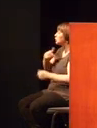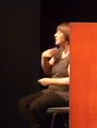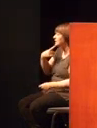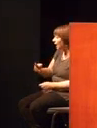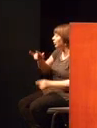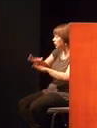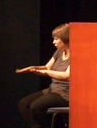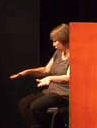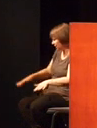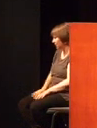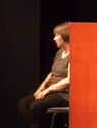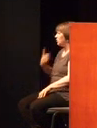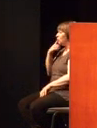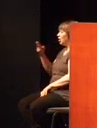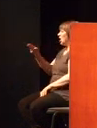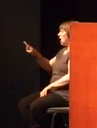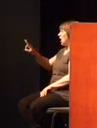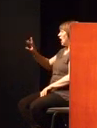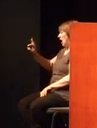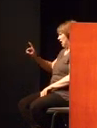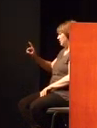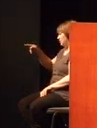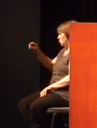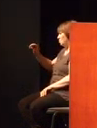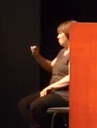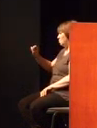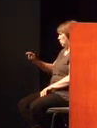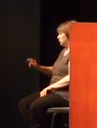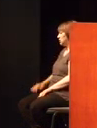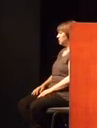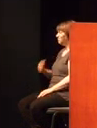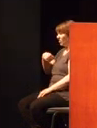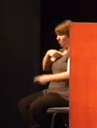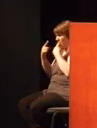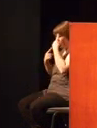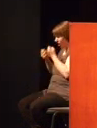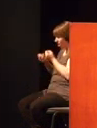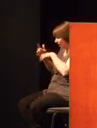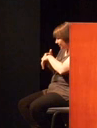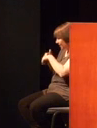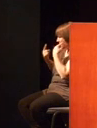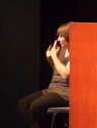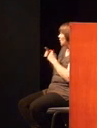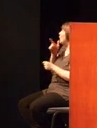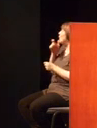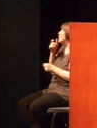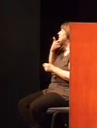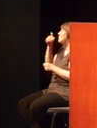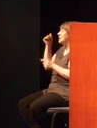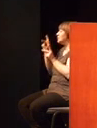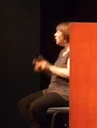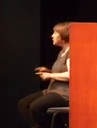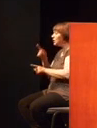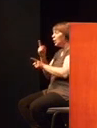regular contributor. We really spent a lot of time thinking about what was the most appropriate speaker for today, and we really